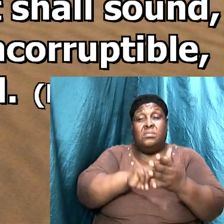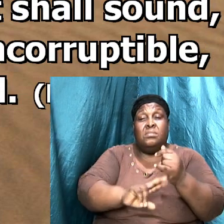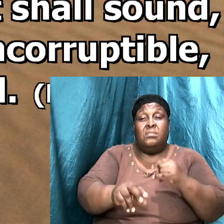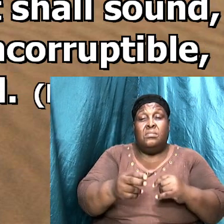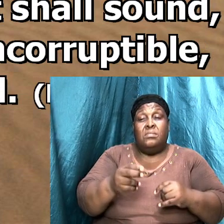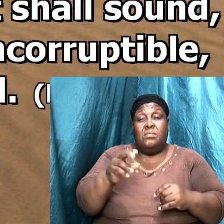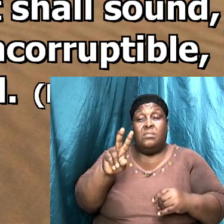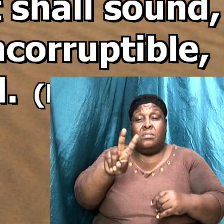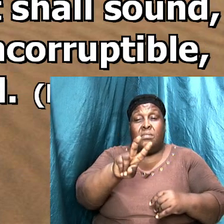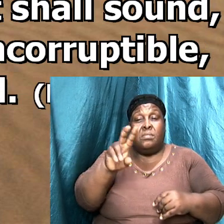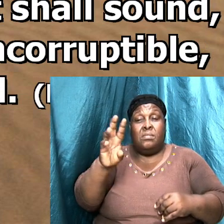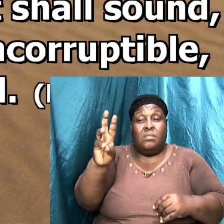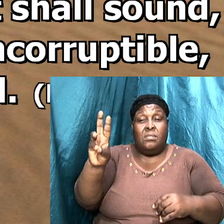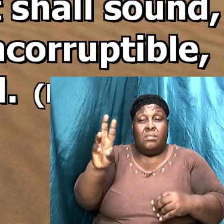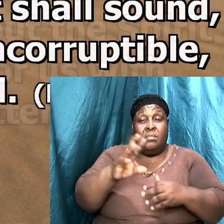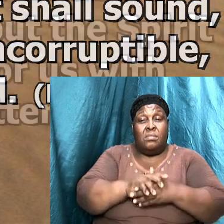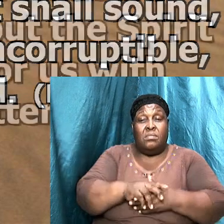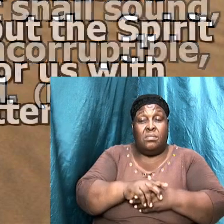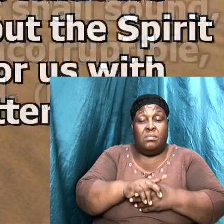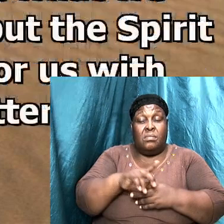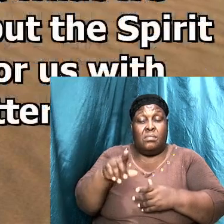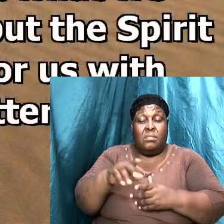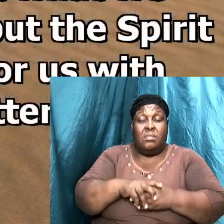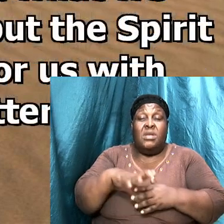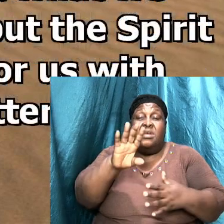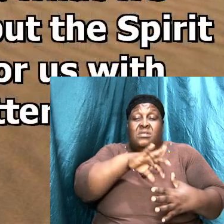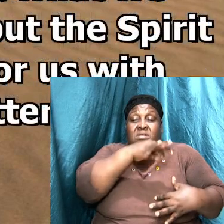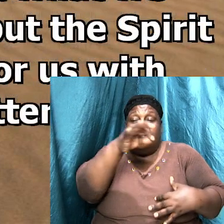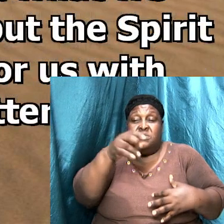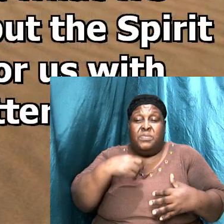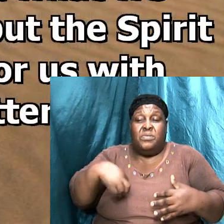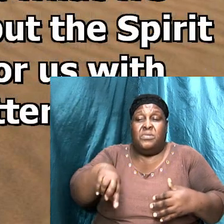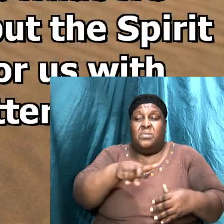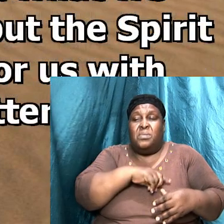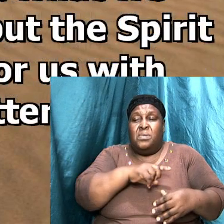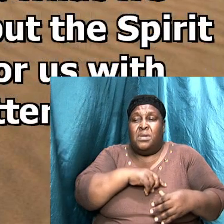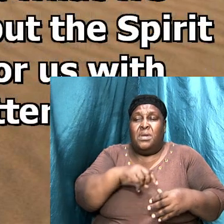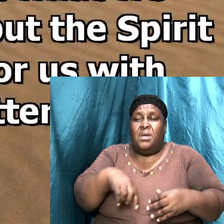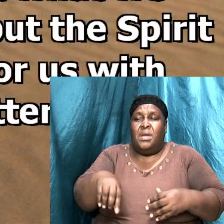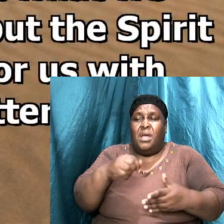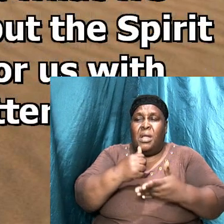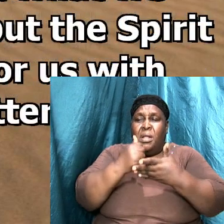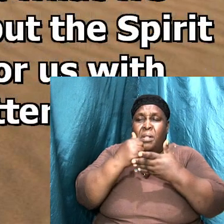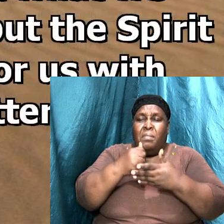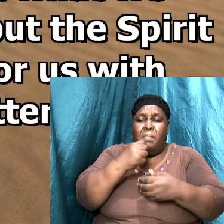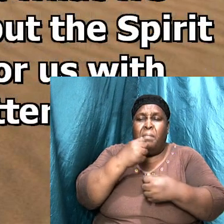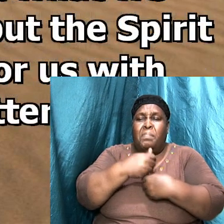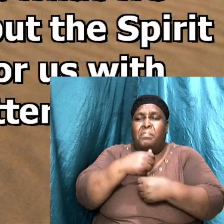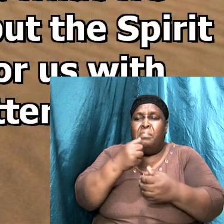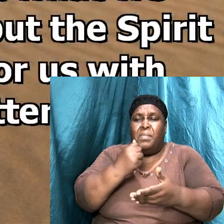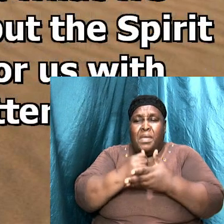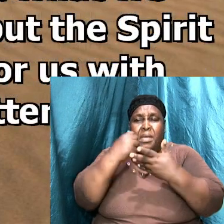through to 27 the spirit that we get makes intercession for us